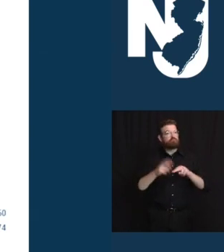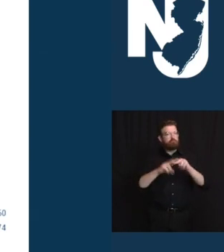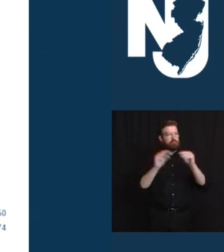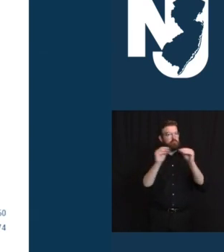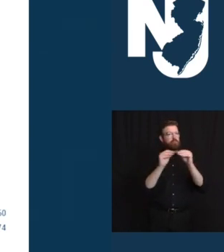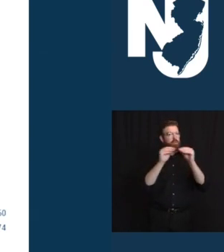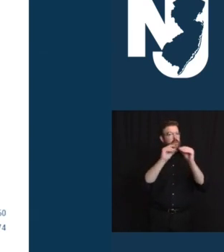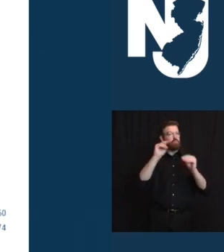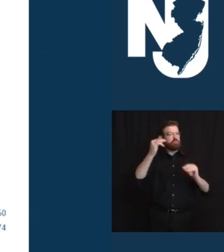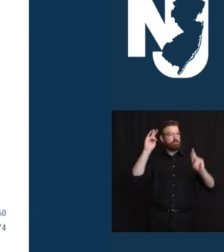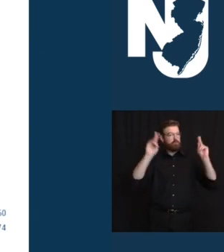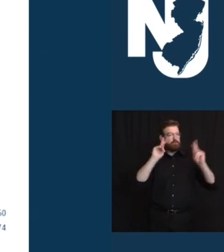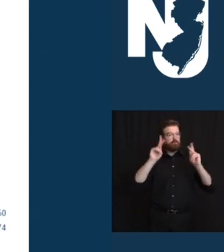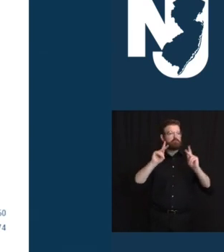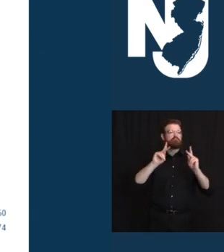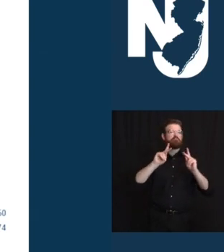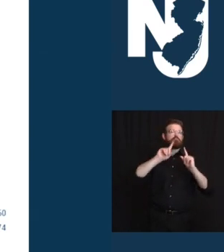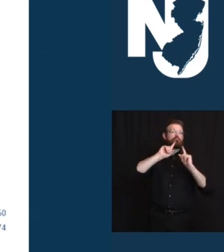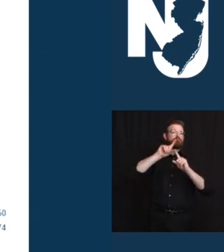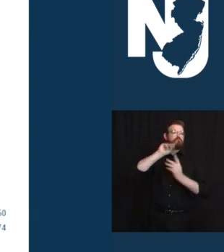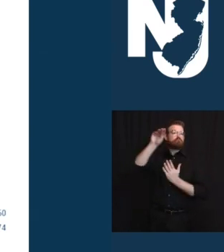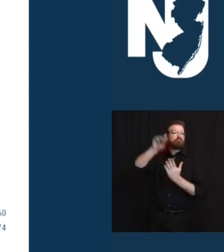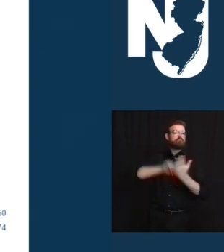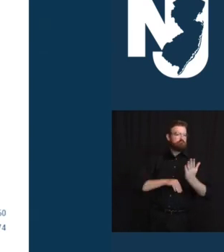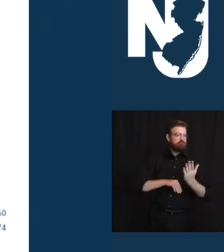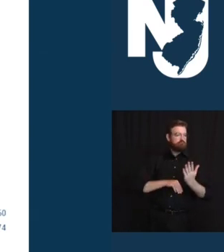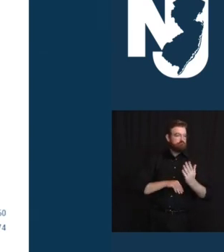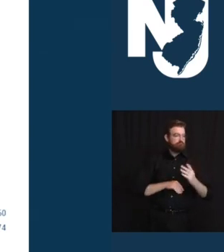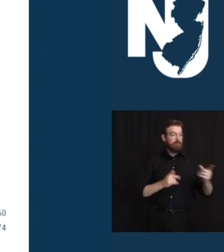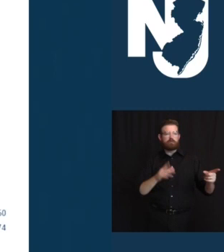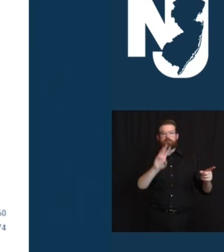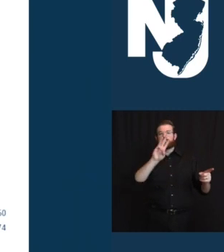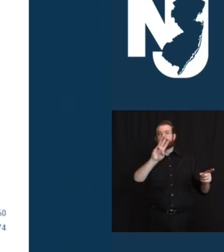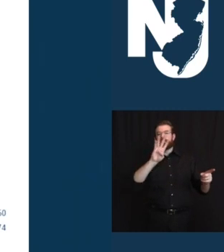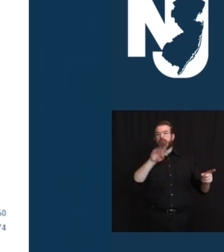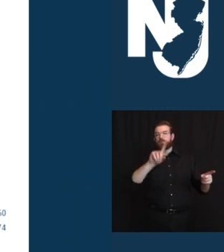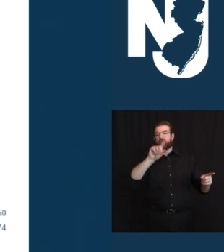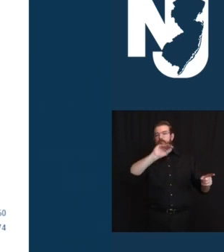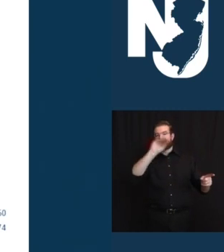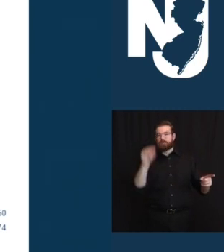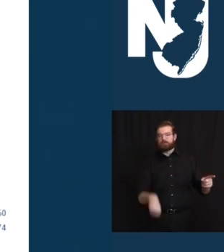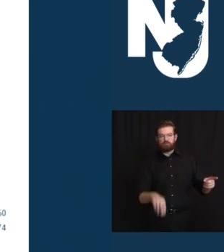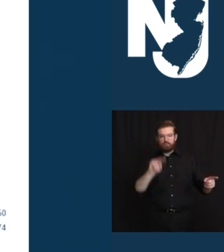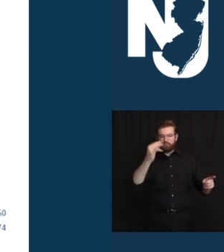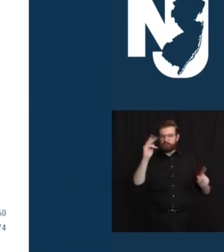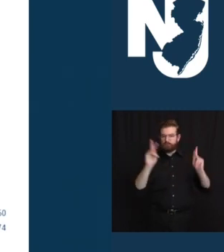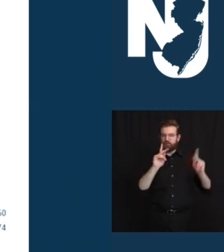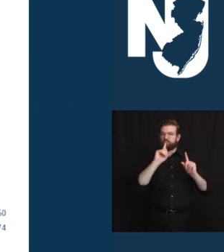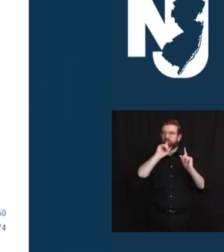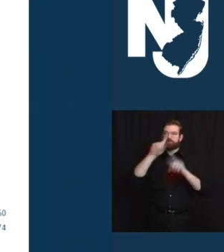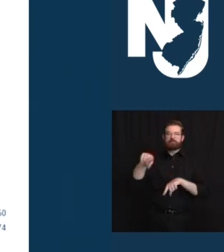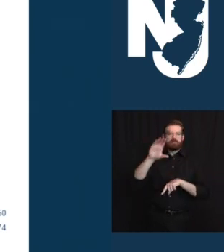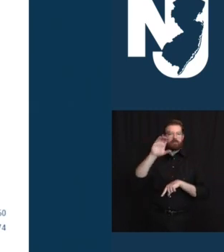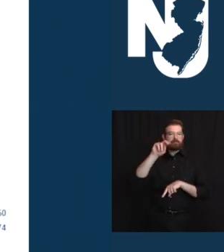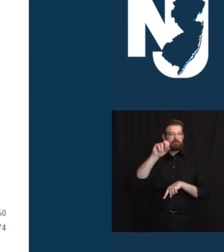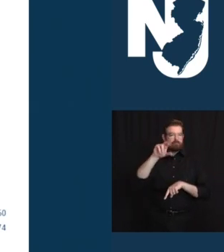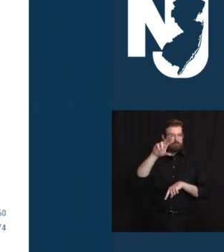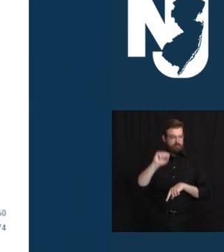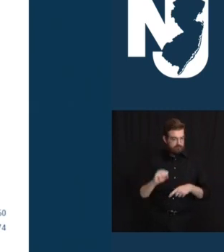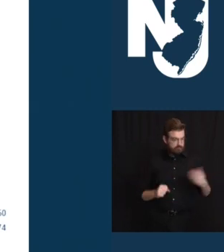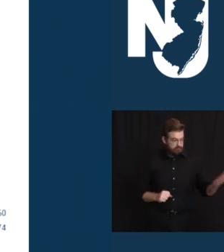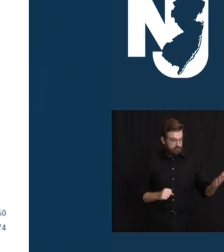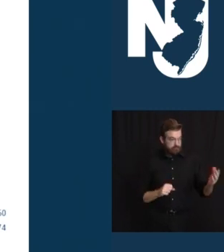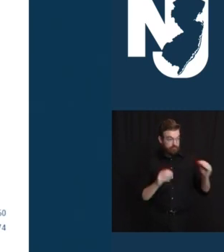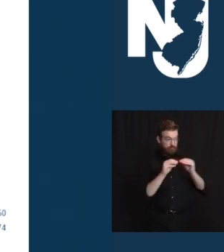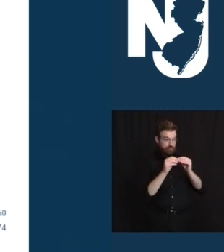Currently, 64.1% of New Jersey households have already been counted. The darker the blue on this map, by the way, the more